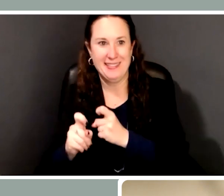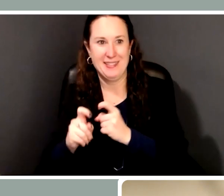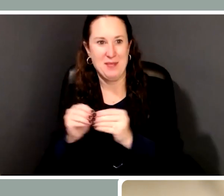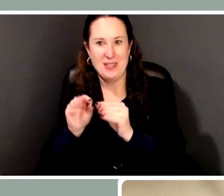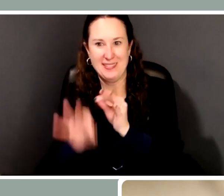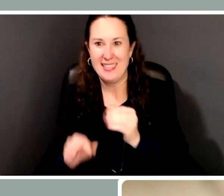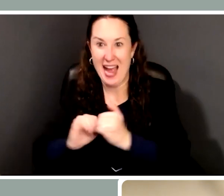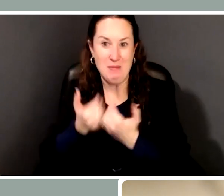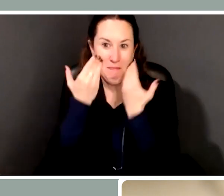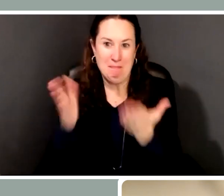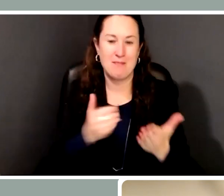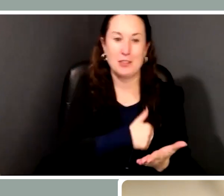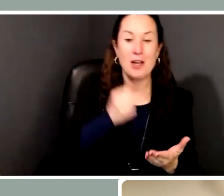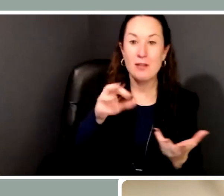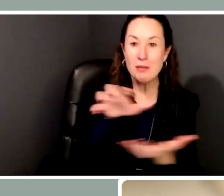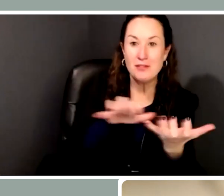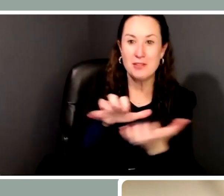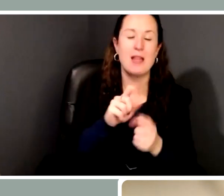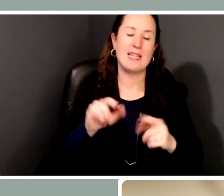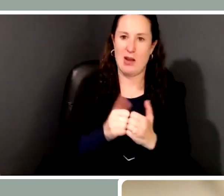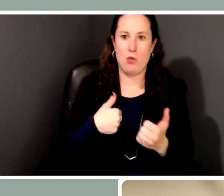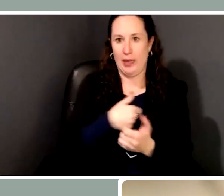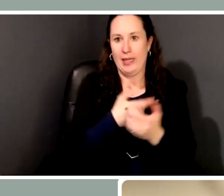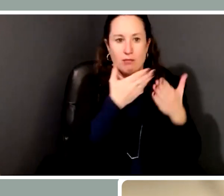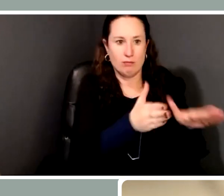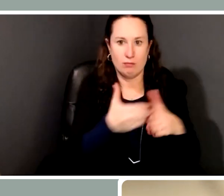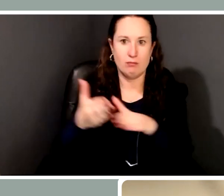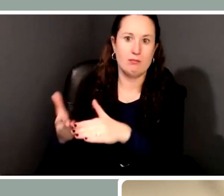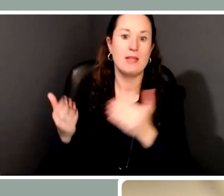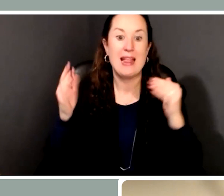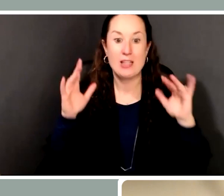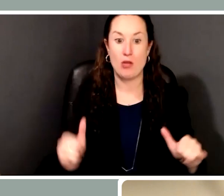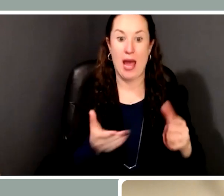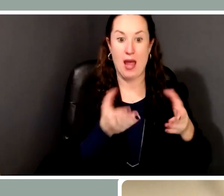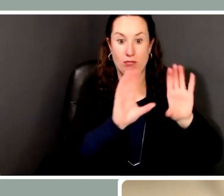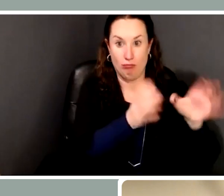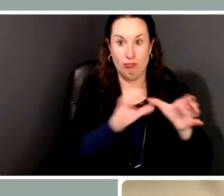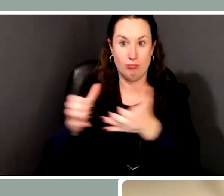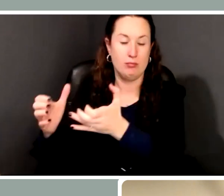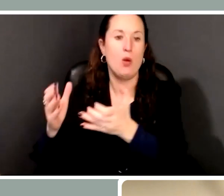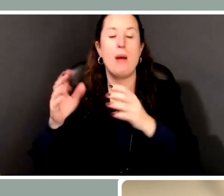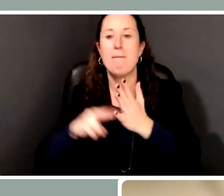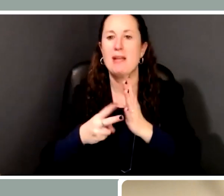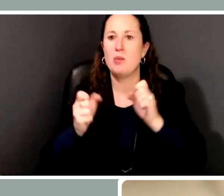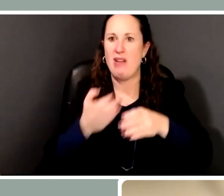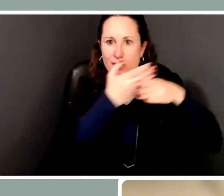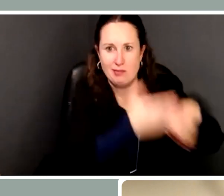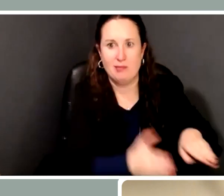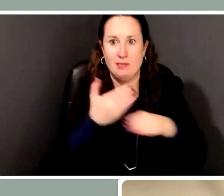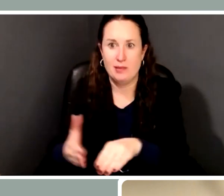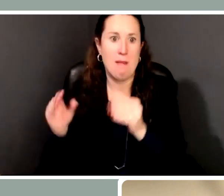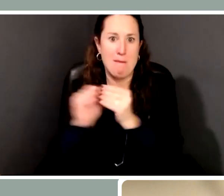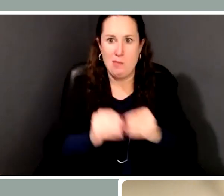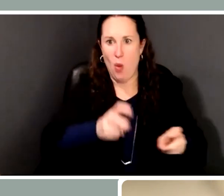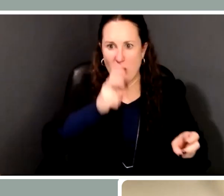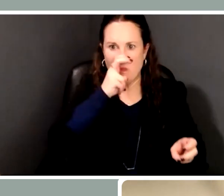sort of that is how we break things up. And now we have to break that up because we have this effective therapy that we need to think about whether we give.